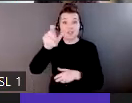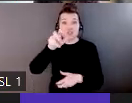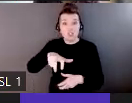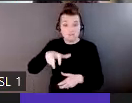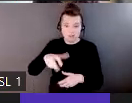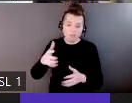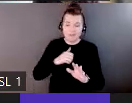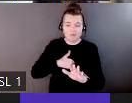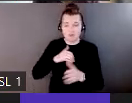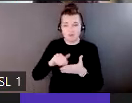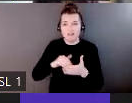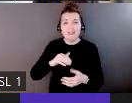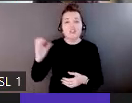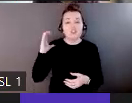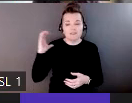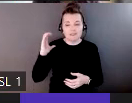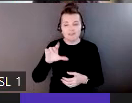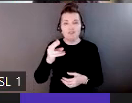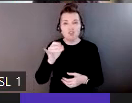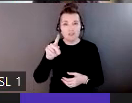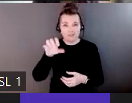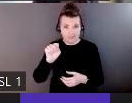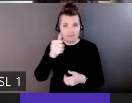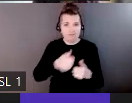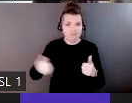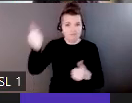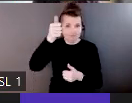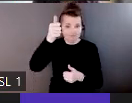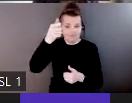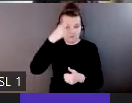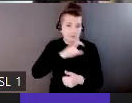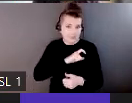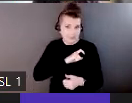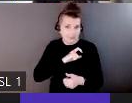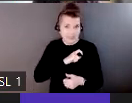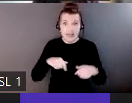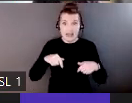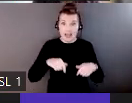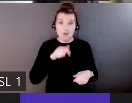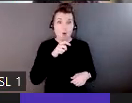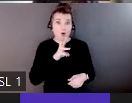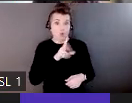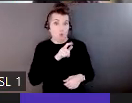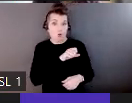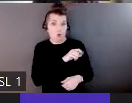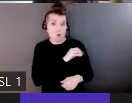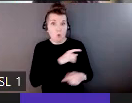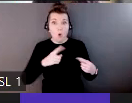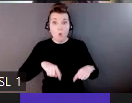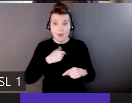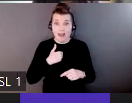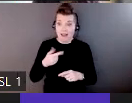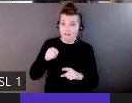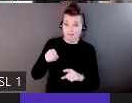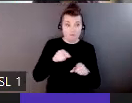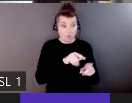local elder abuse network in your community, which we have a strong one in Waterloo region, do you know who they are? Do they know how to network with the police